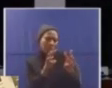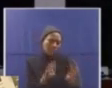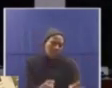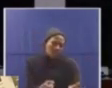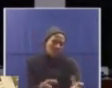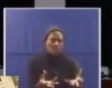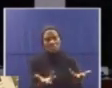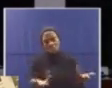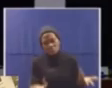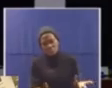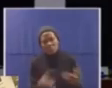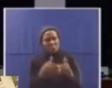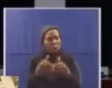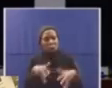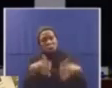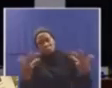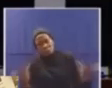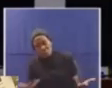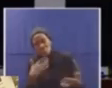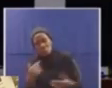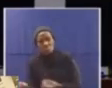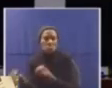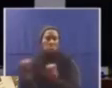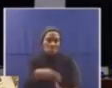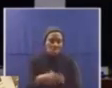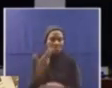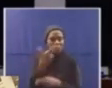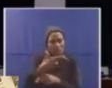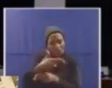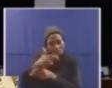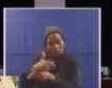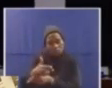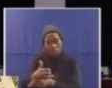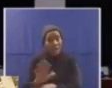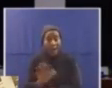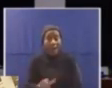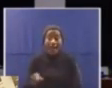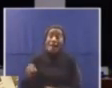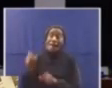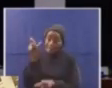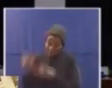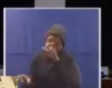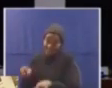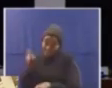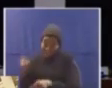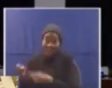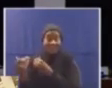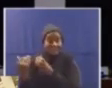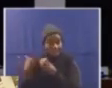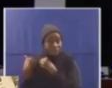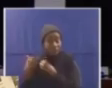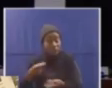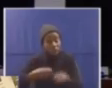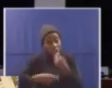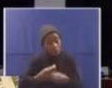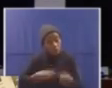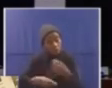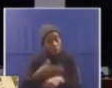we don't care who's supplying guns, who's bringing money. The people who supply guns and money are perpetuating the